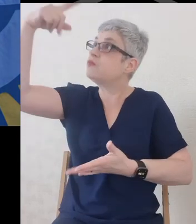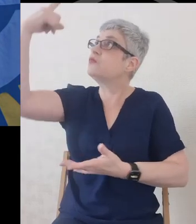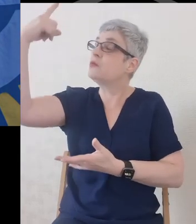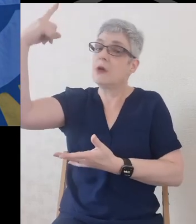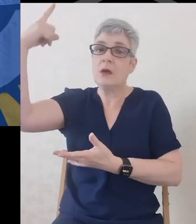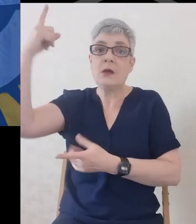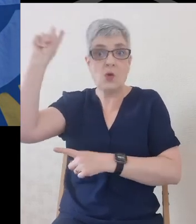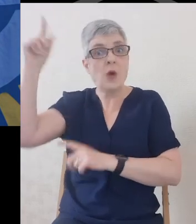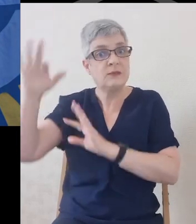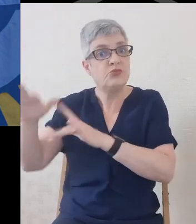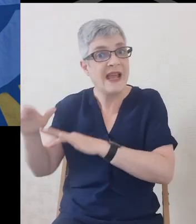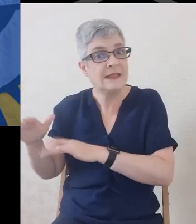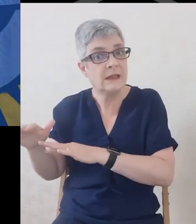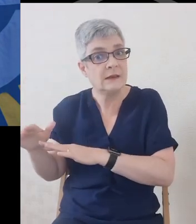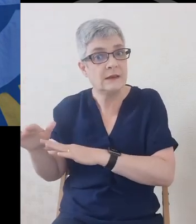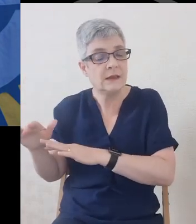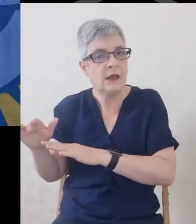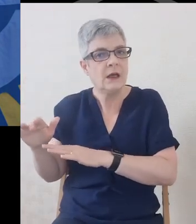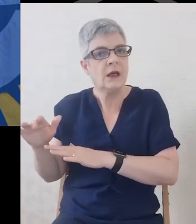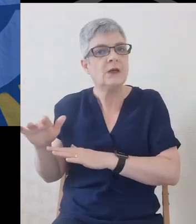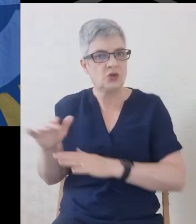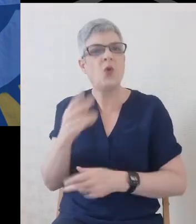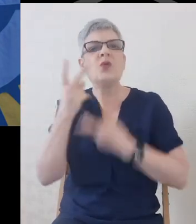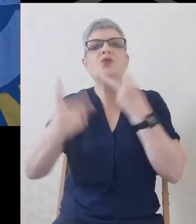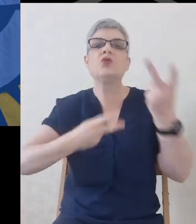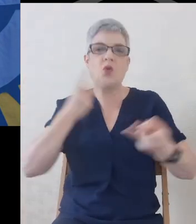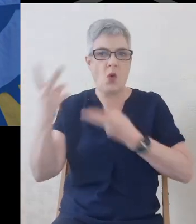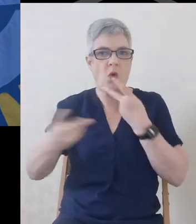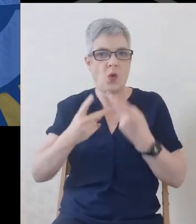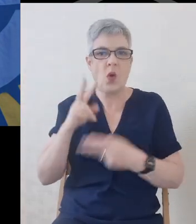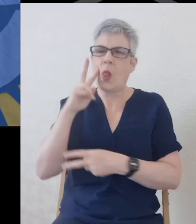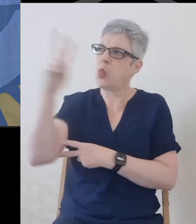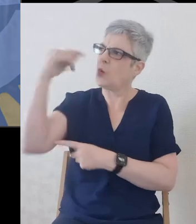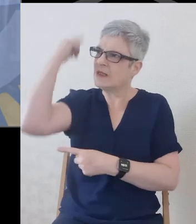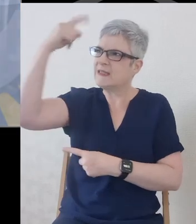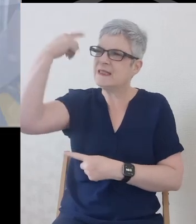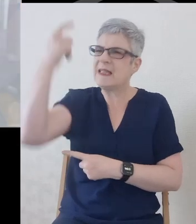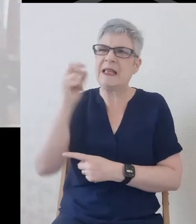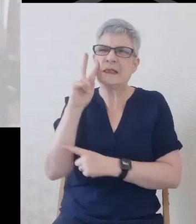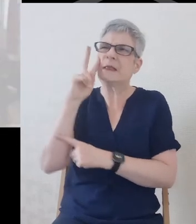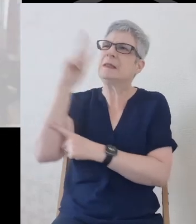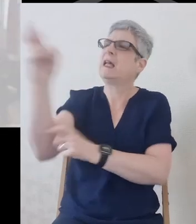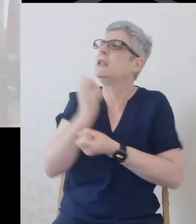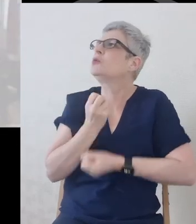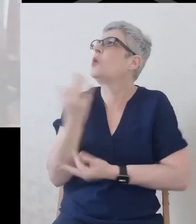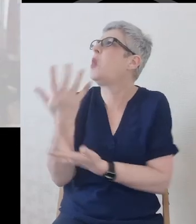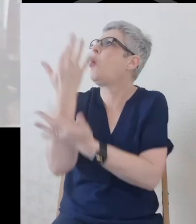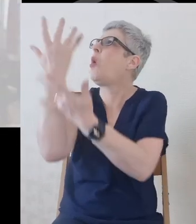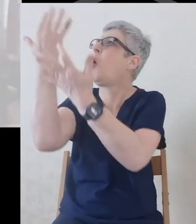God himself. So the hymn, "Look ye saints, the sight is glorious."